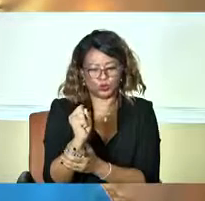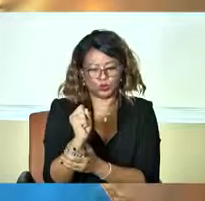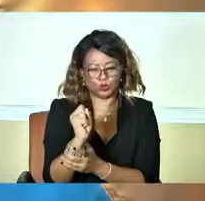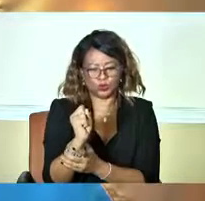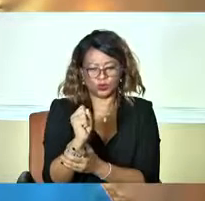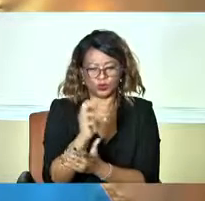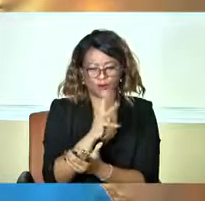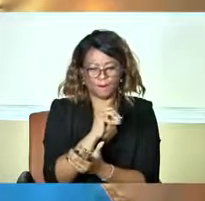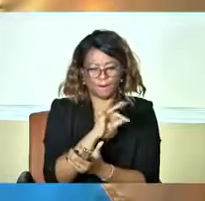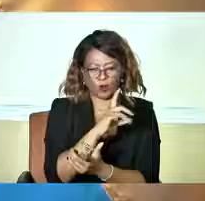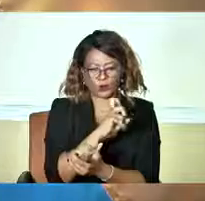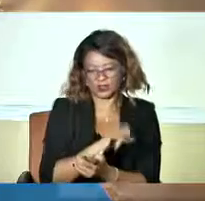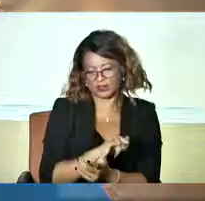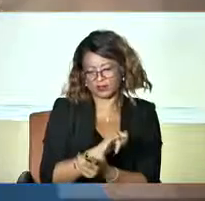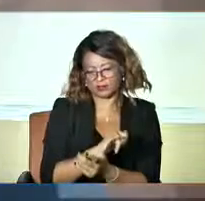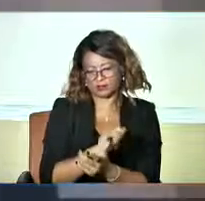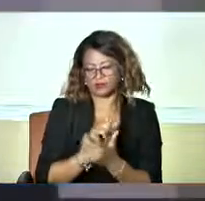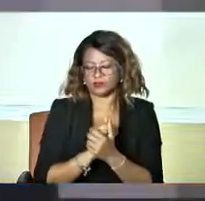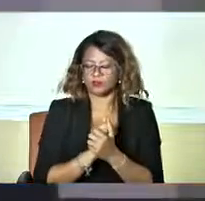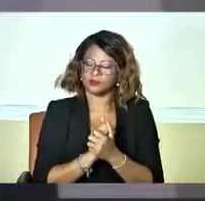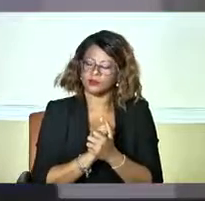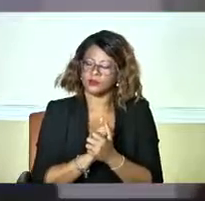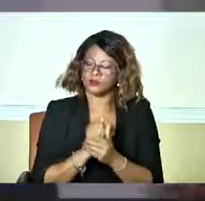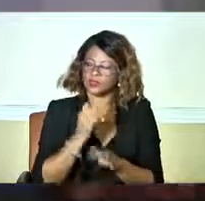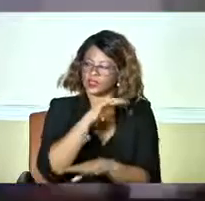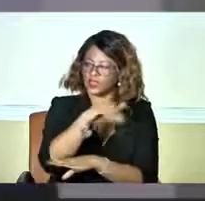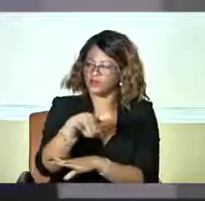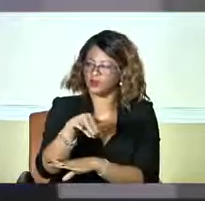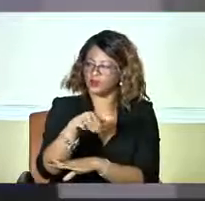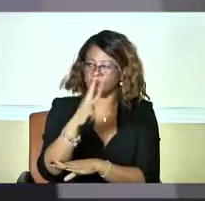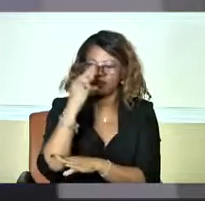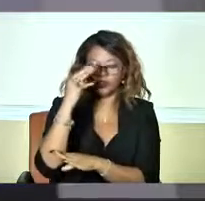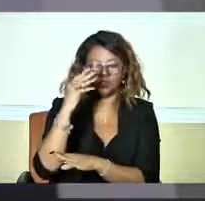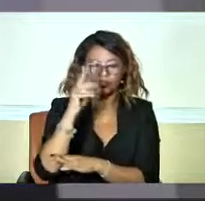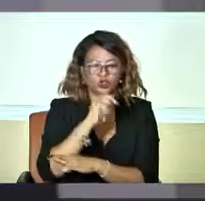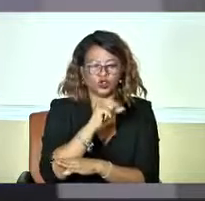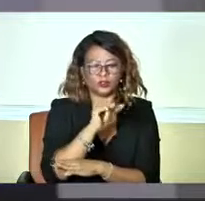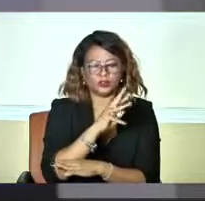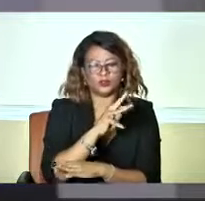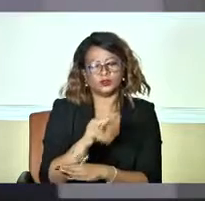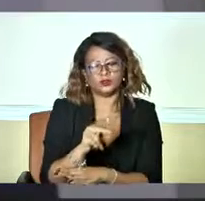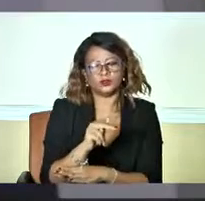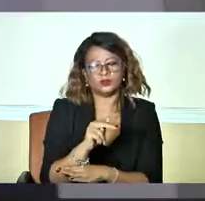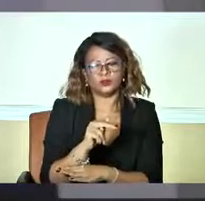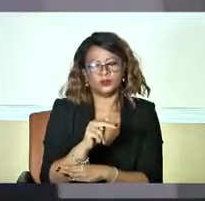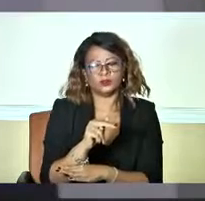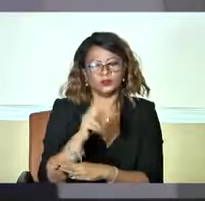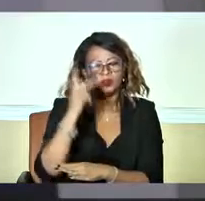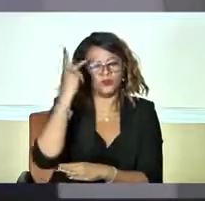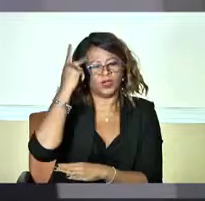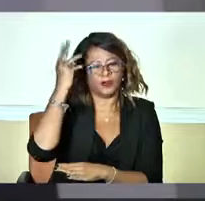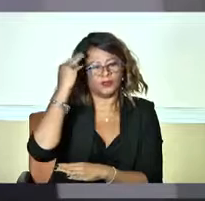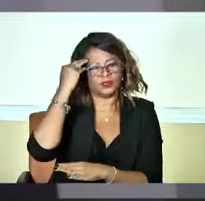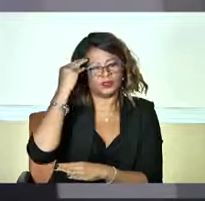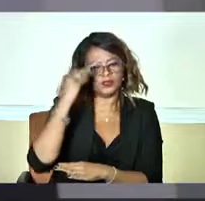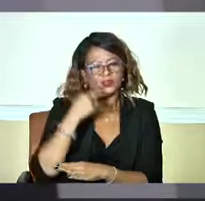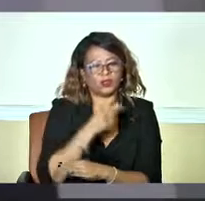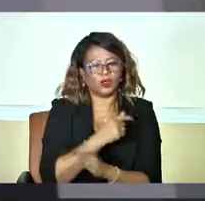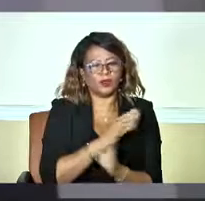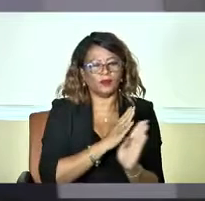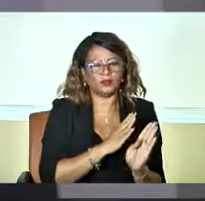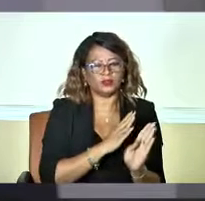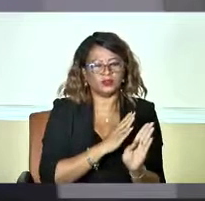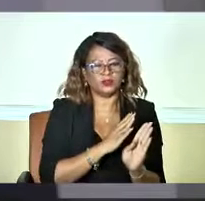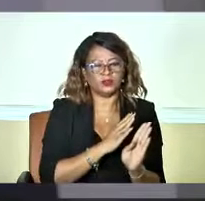Mr. Moxie? Yes, good afternoon. Minister Thompson, the Prime Minister recently announced that Grand Bahama is